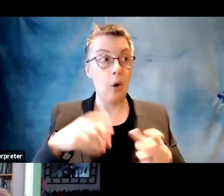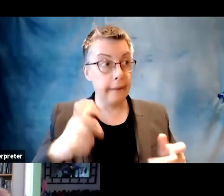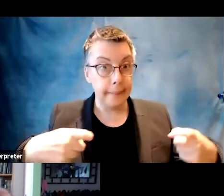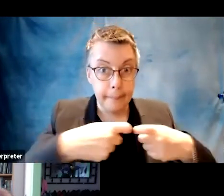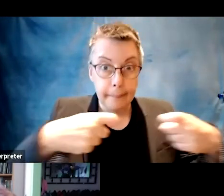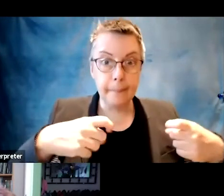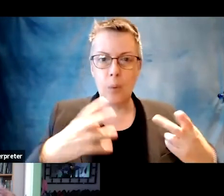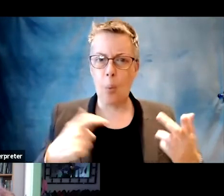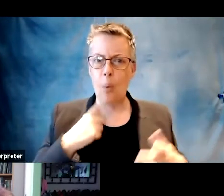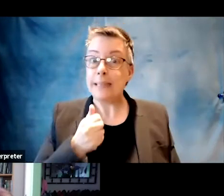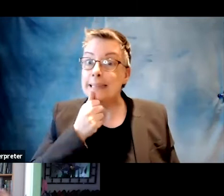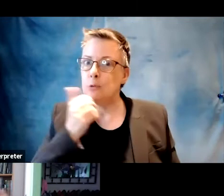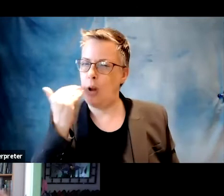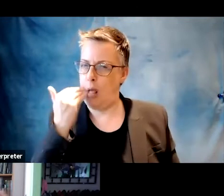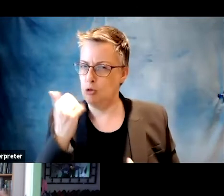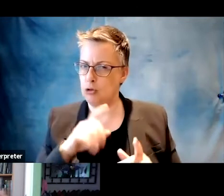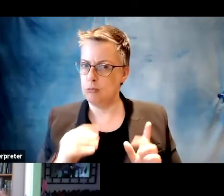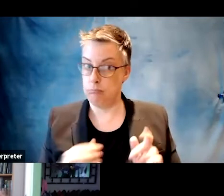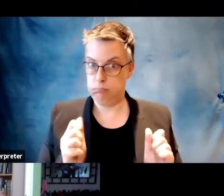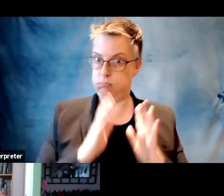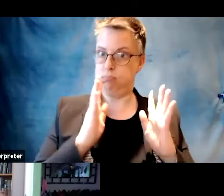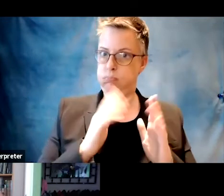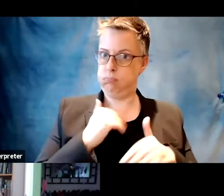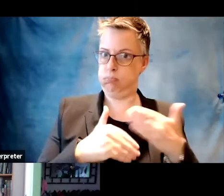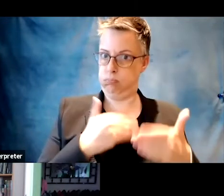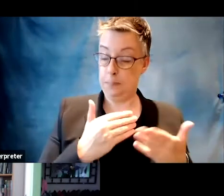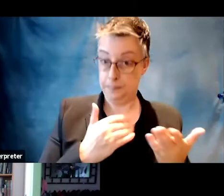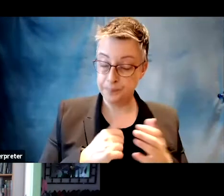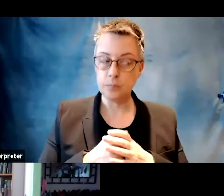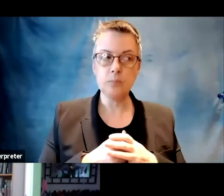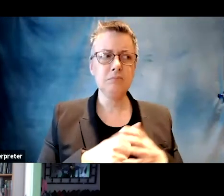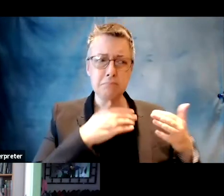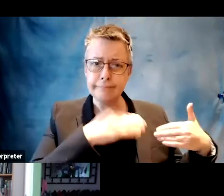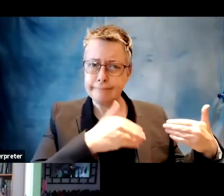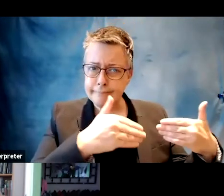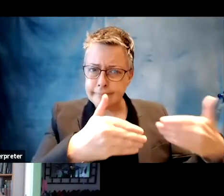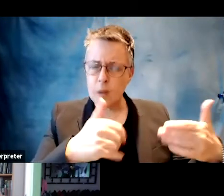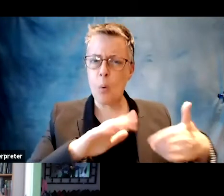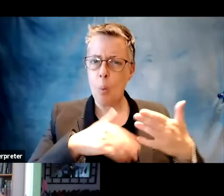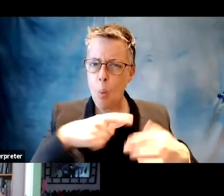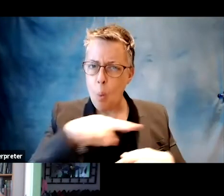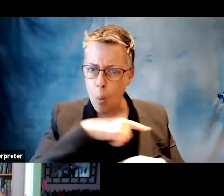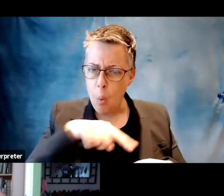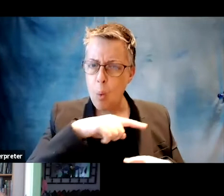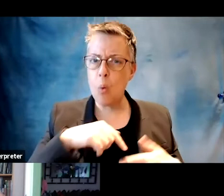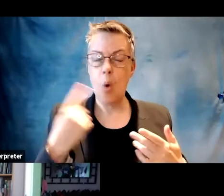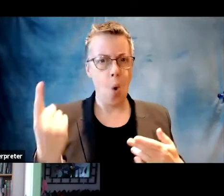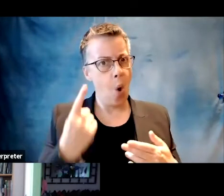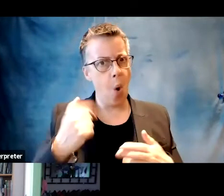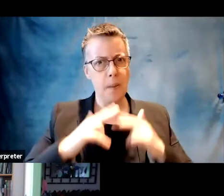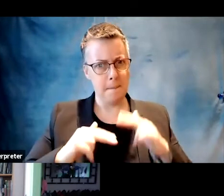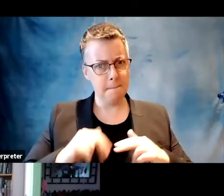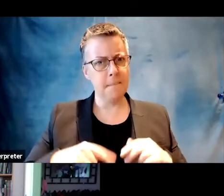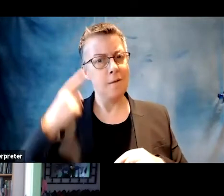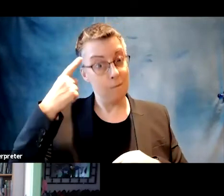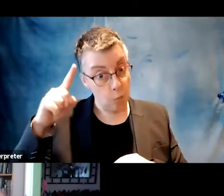secret knowledge, it's secret knowledge of some kind. And all of these creatures are always built to